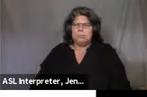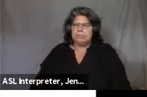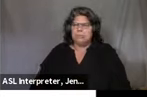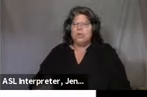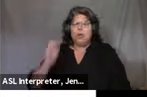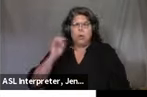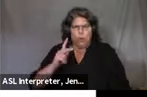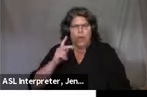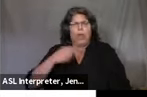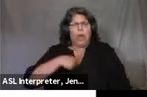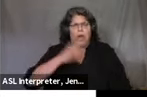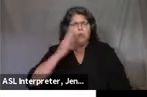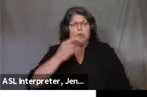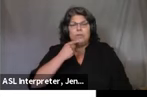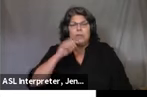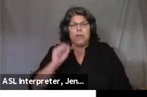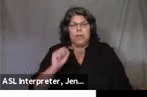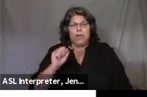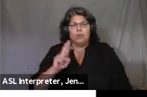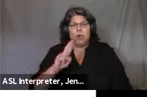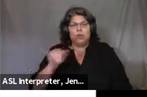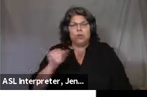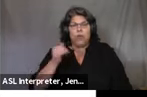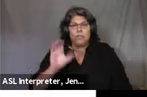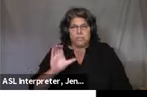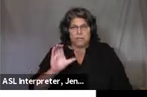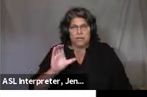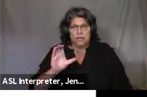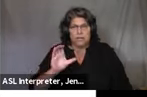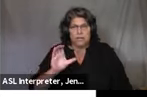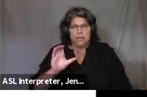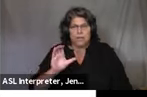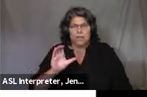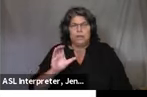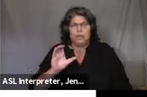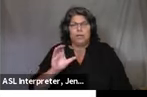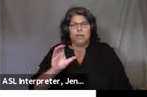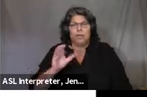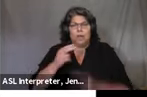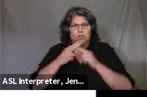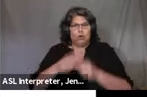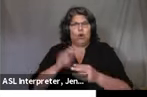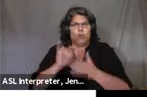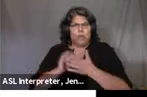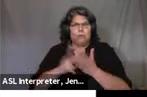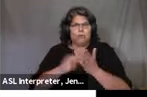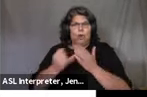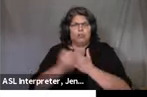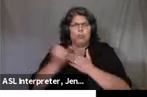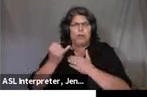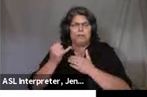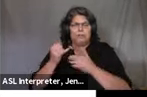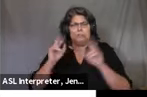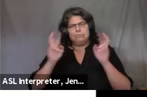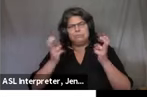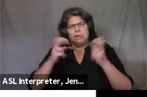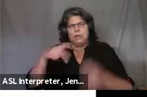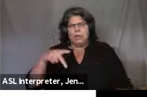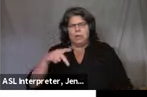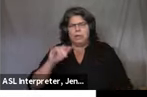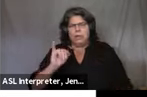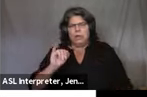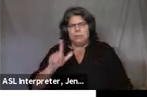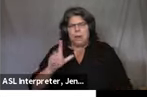I will say that SRJC has called that project the pilot